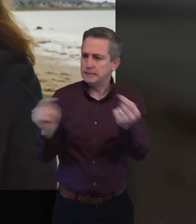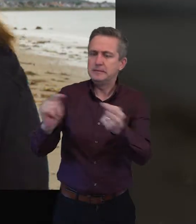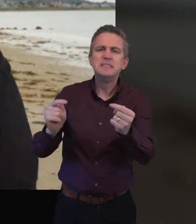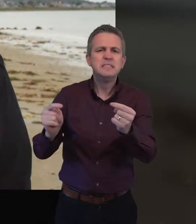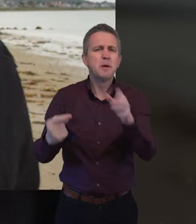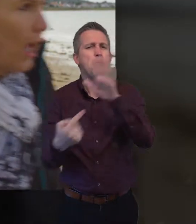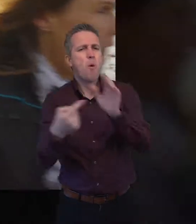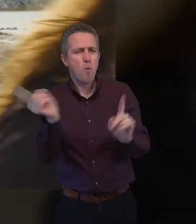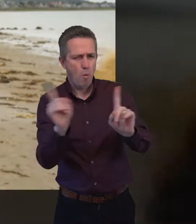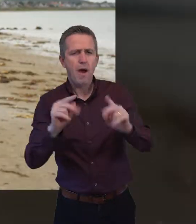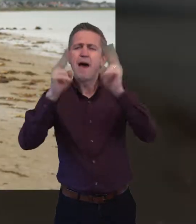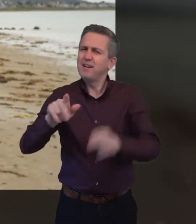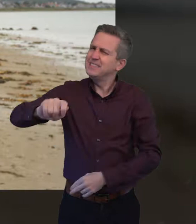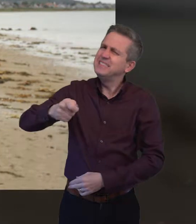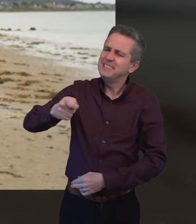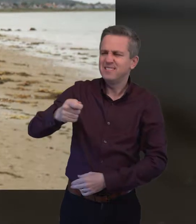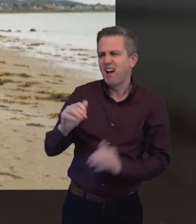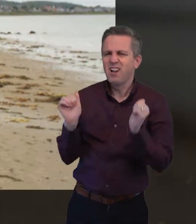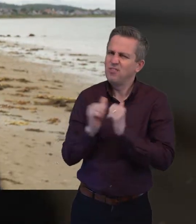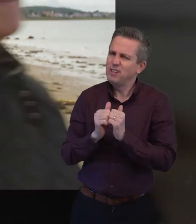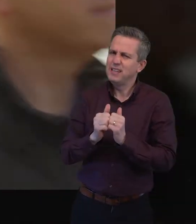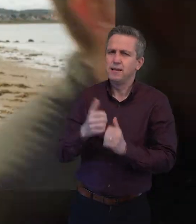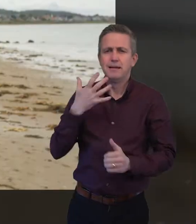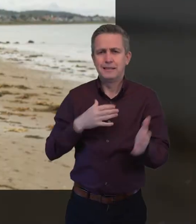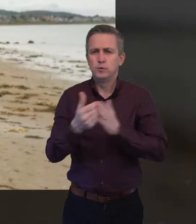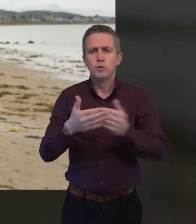Keys. Keys, that's what I meant.